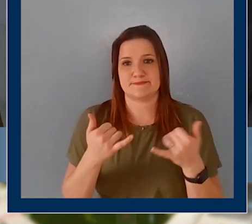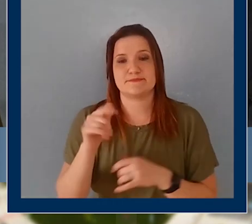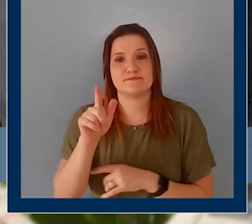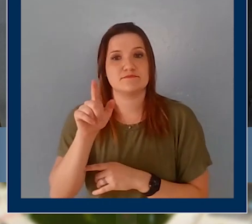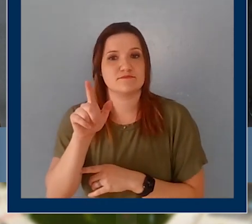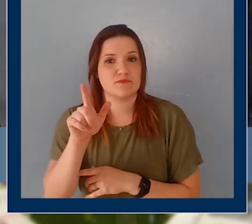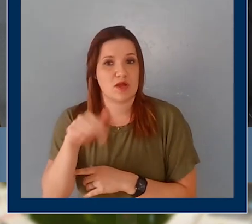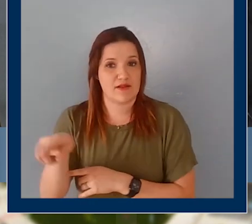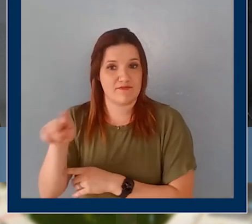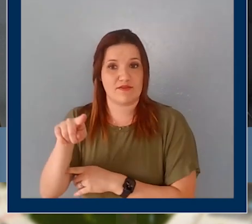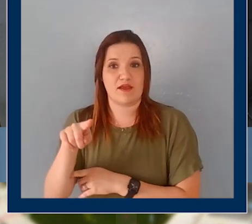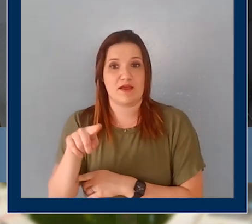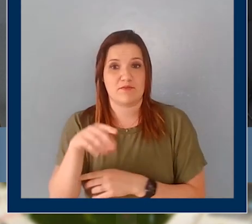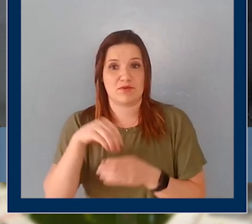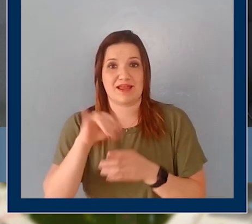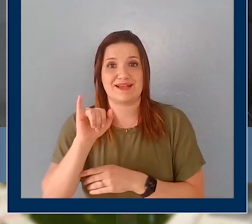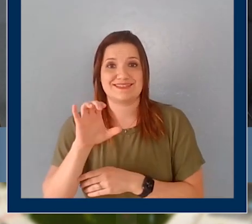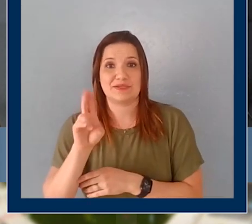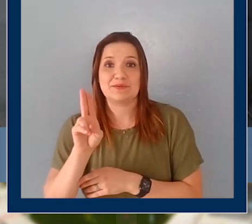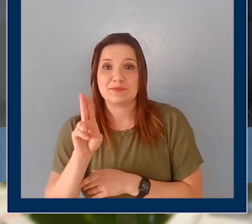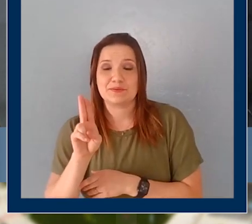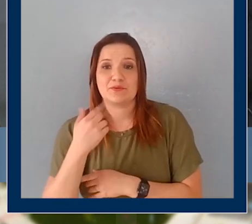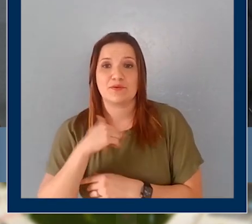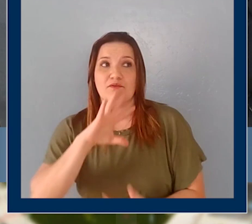On the COVID front, so again,